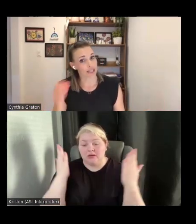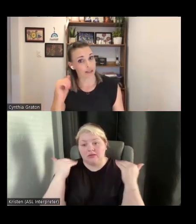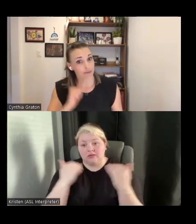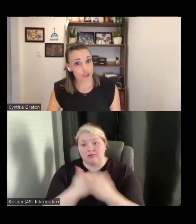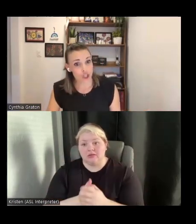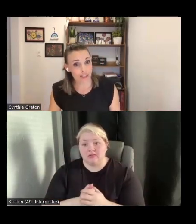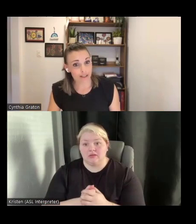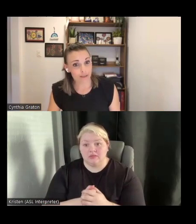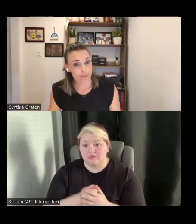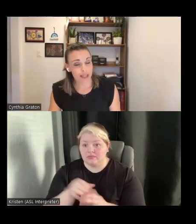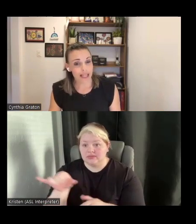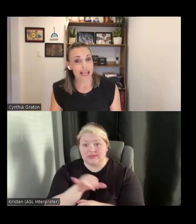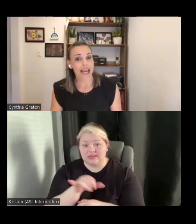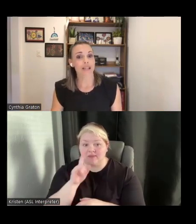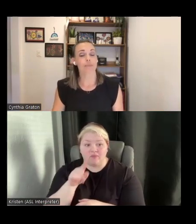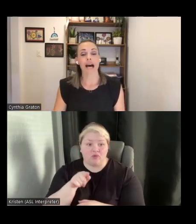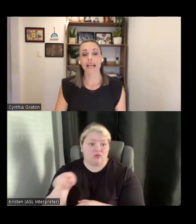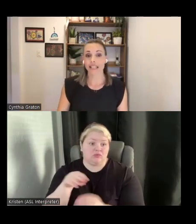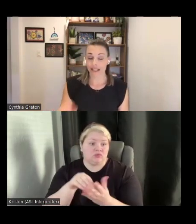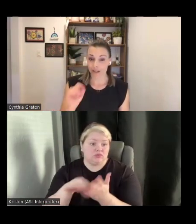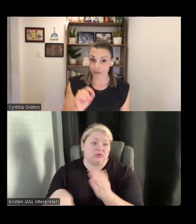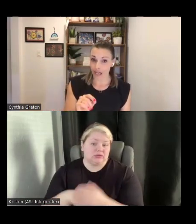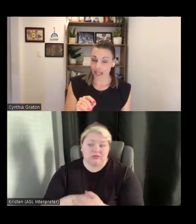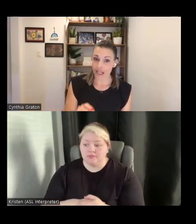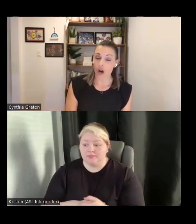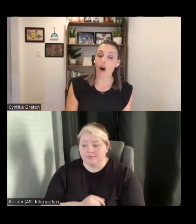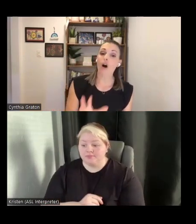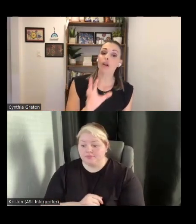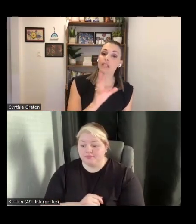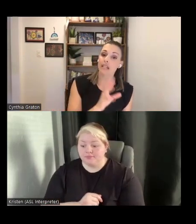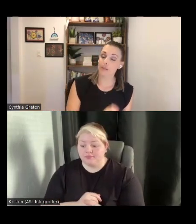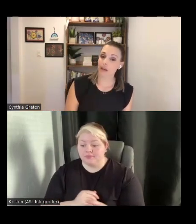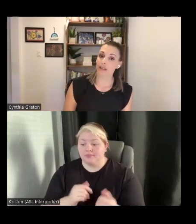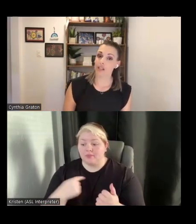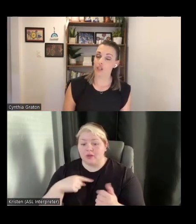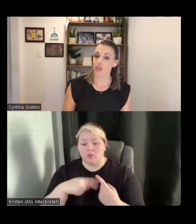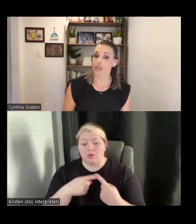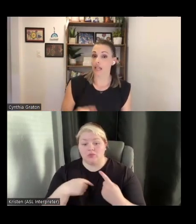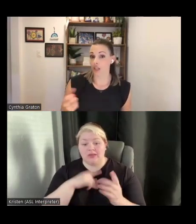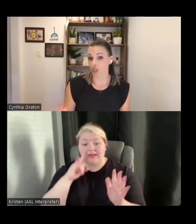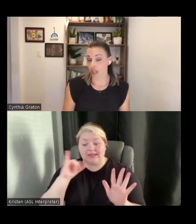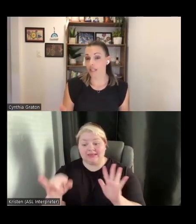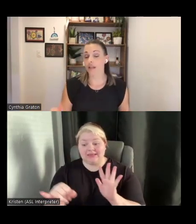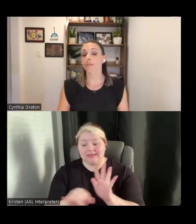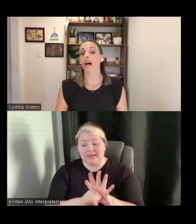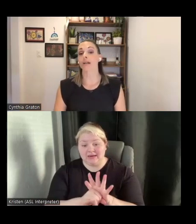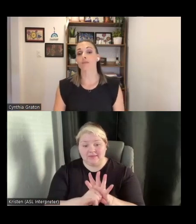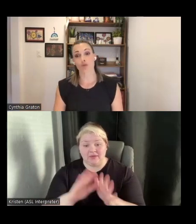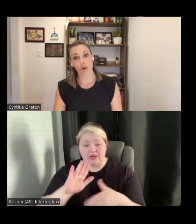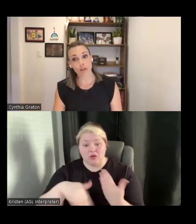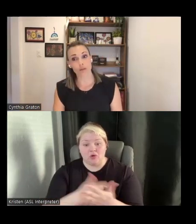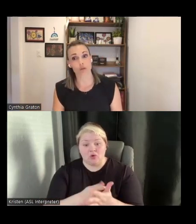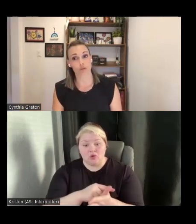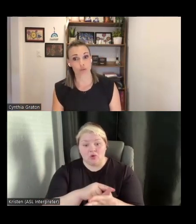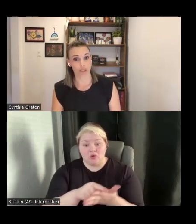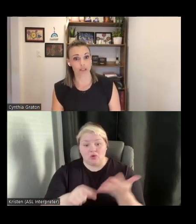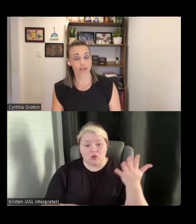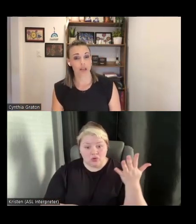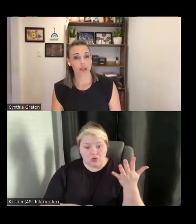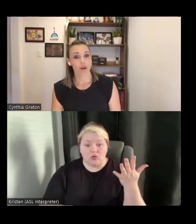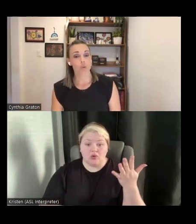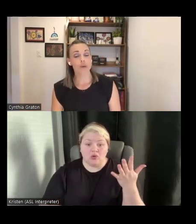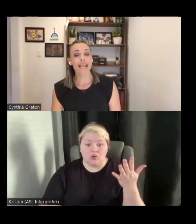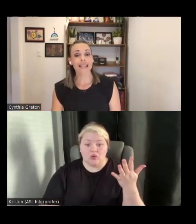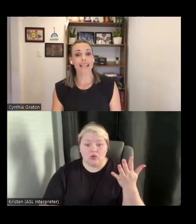It's the same for Jake. And by identifying all the expectations that Jake sometimes struggles to